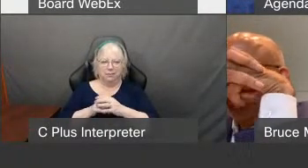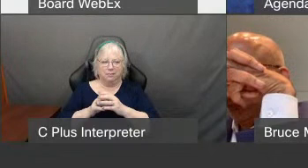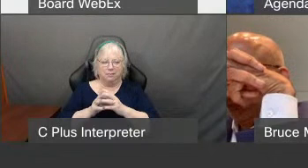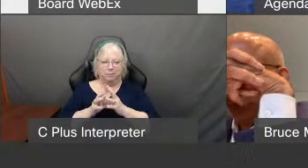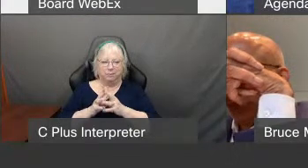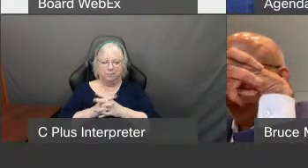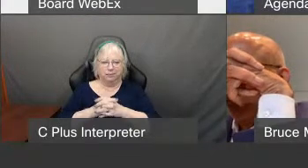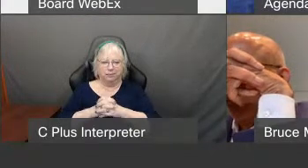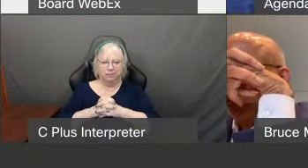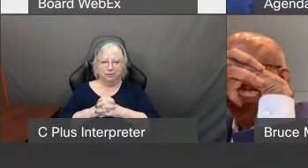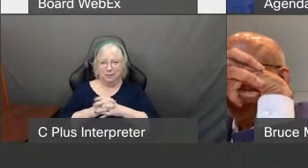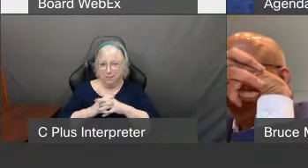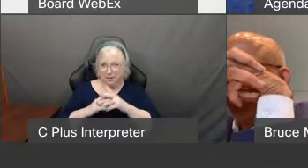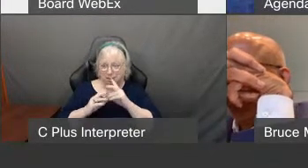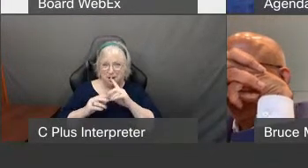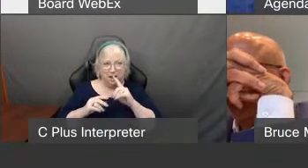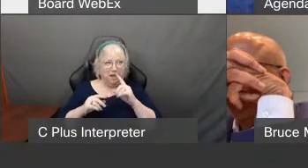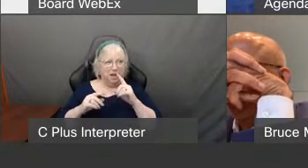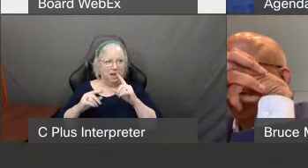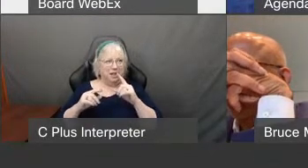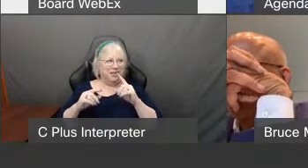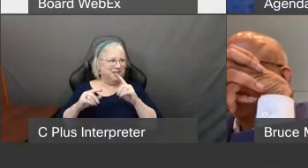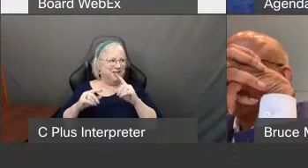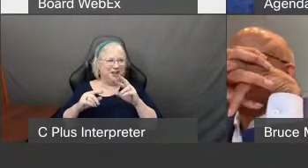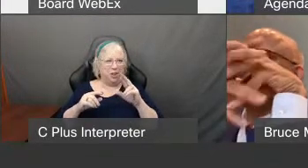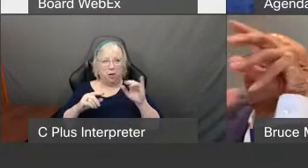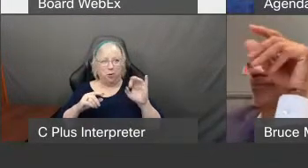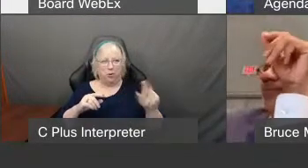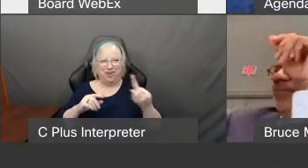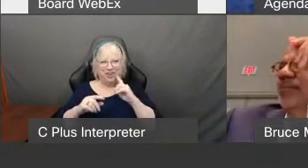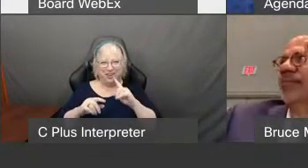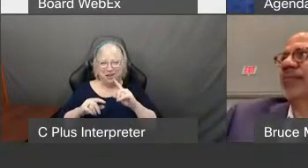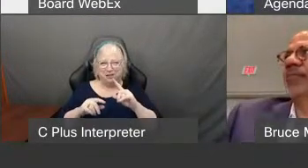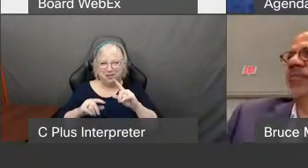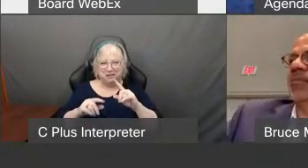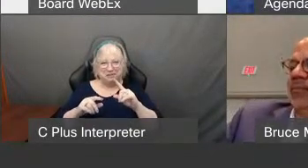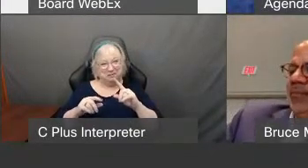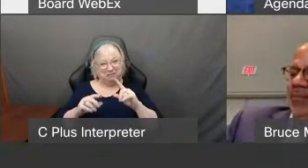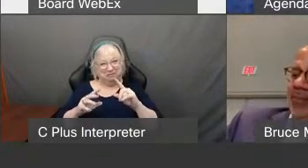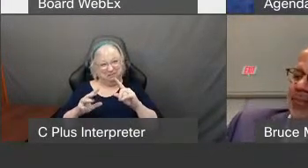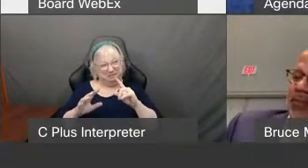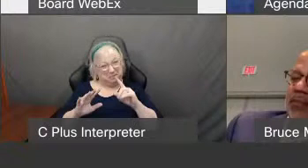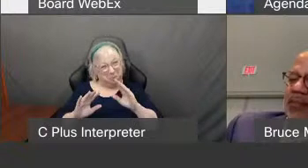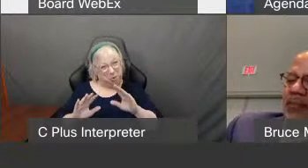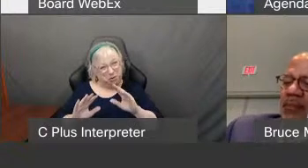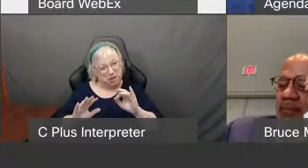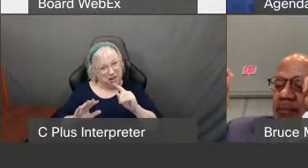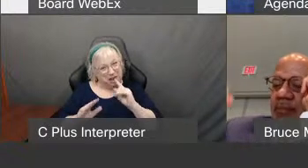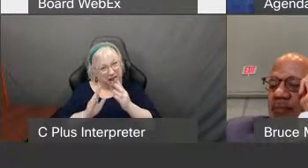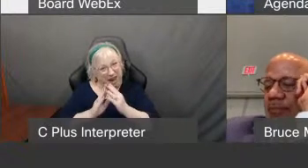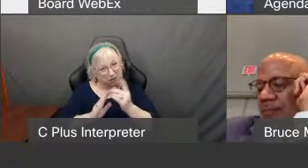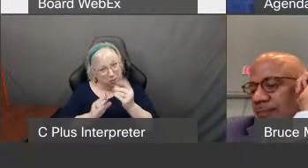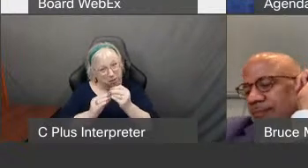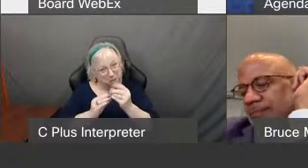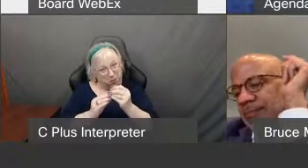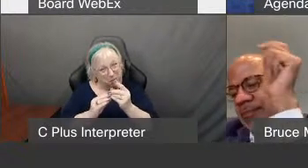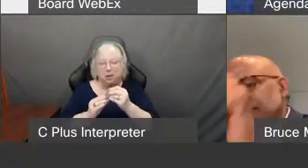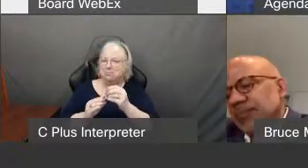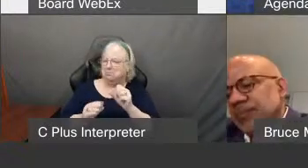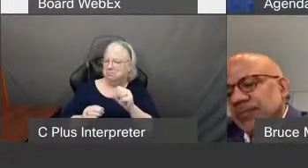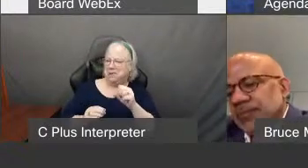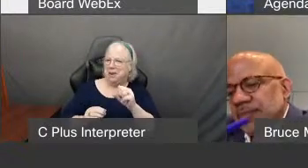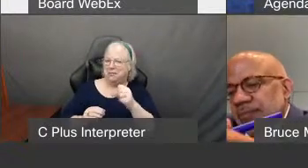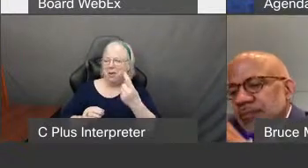At the risk of pushing it, can I ask one more? Always, Director Will. Thank you, Mr. Mayor. I